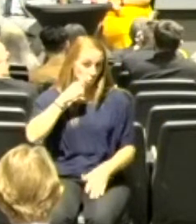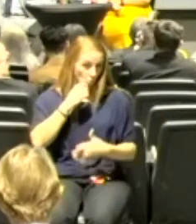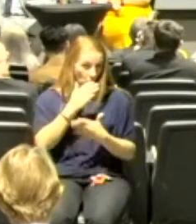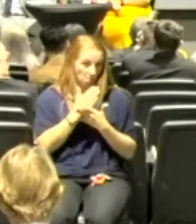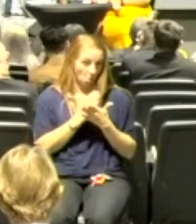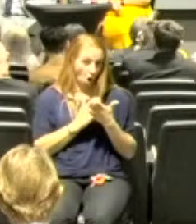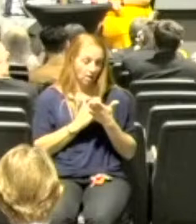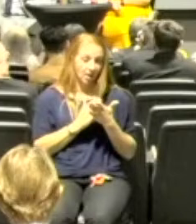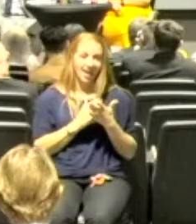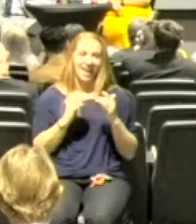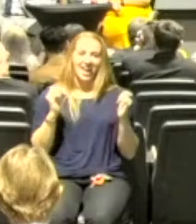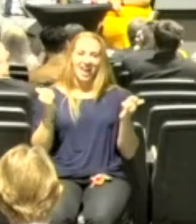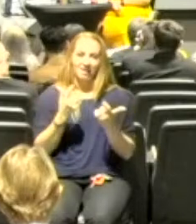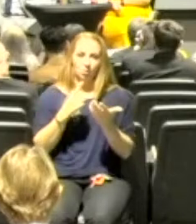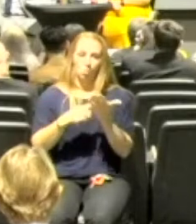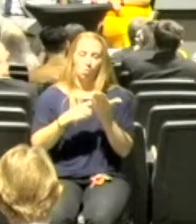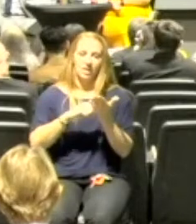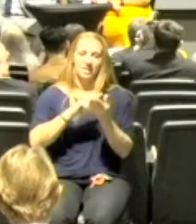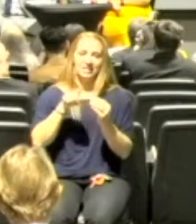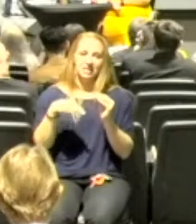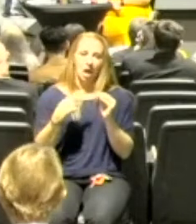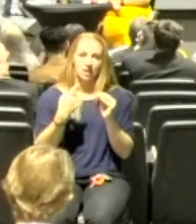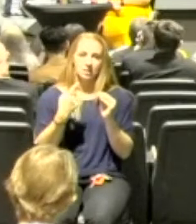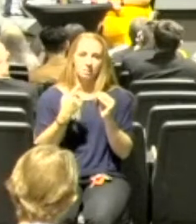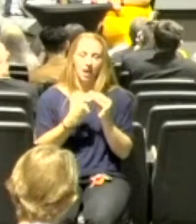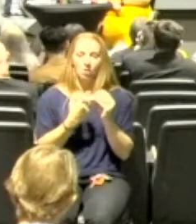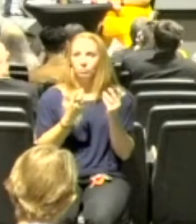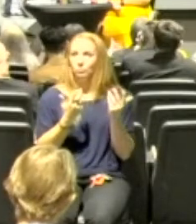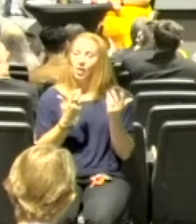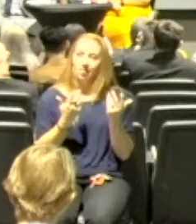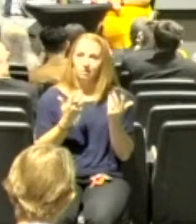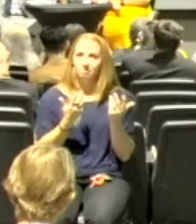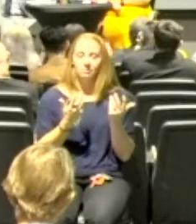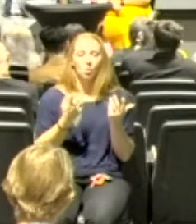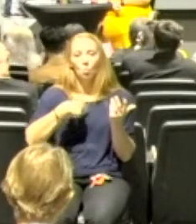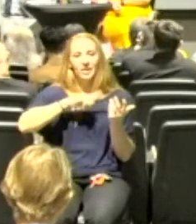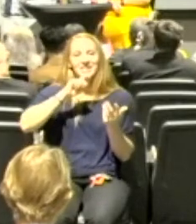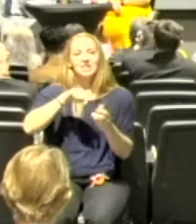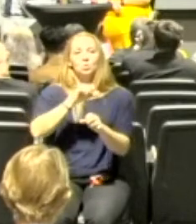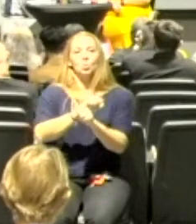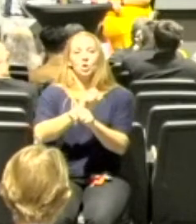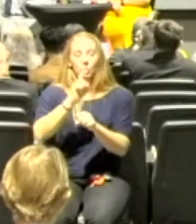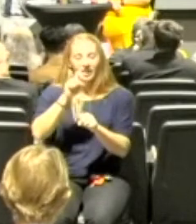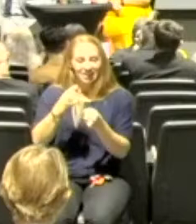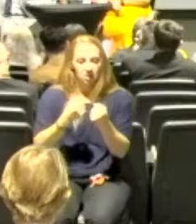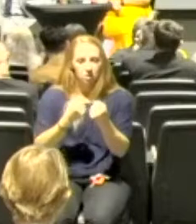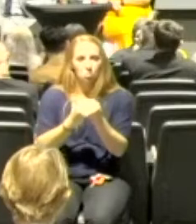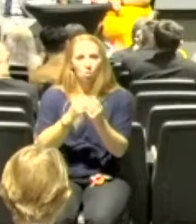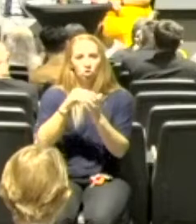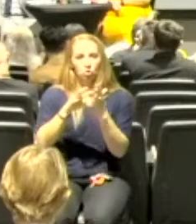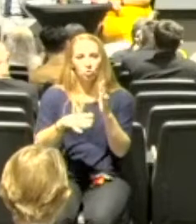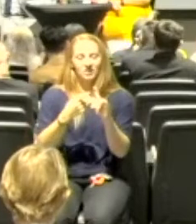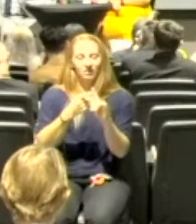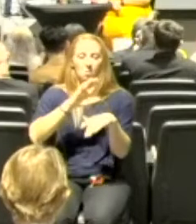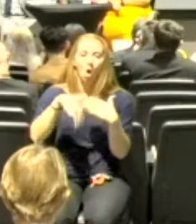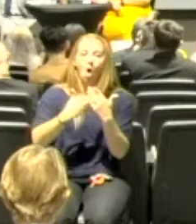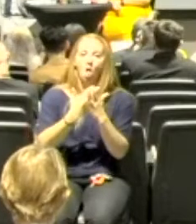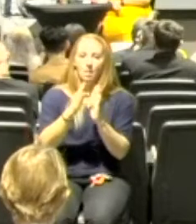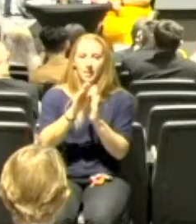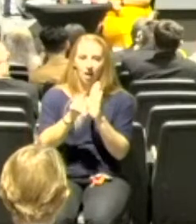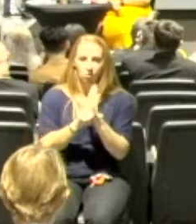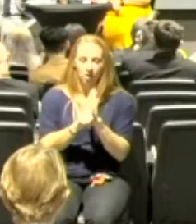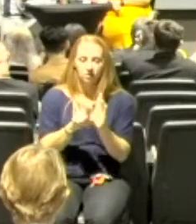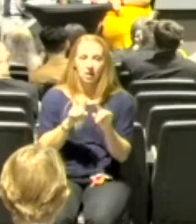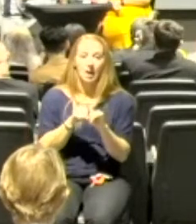is everyone talks about narrowing equity gaps, and there's work we've got to do in terms of supporting students from all backgrounds, but we've